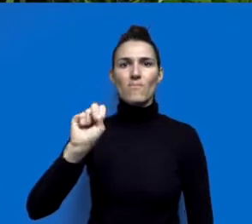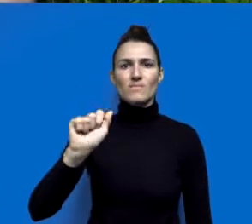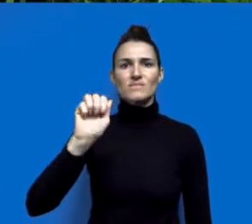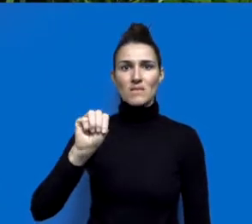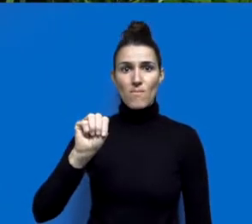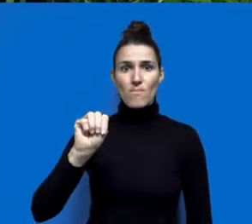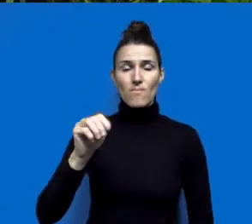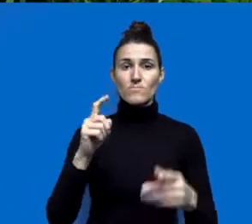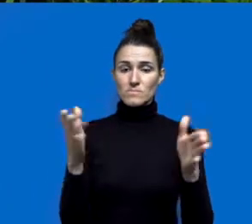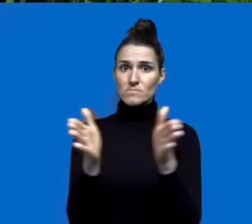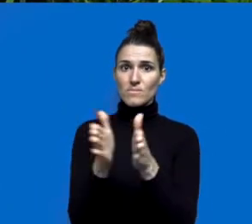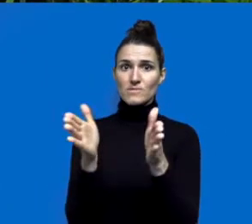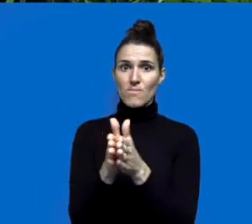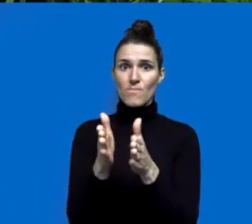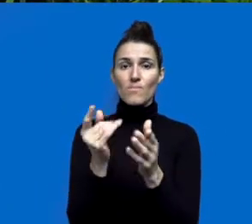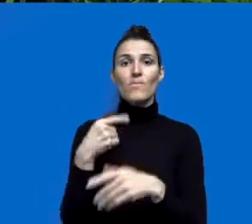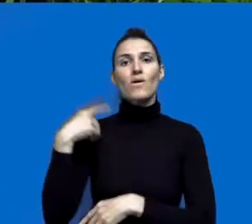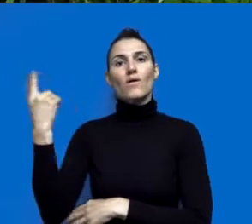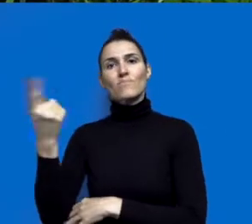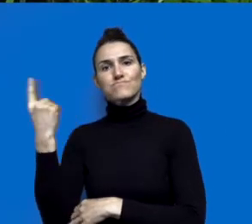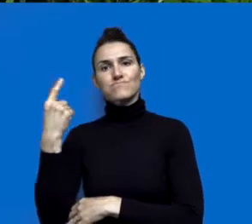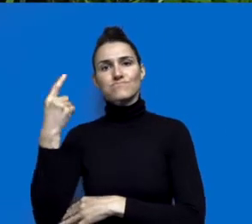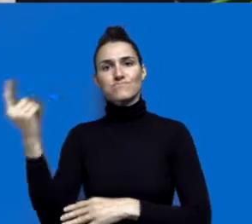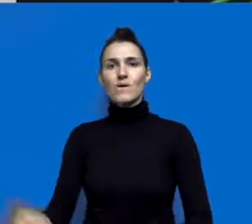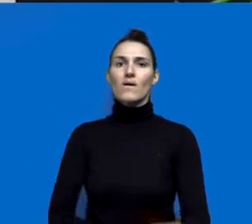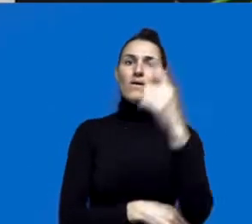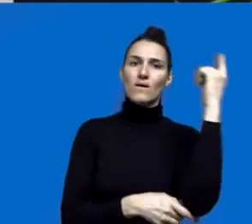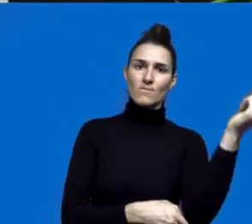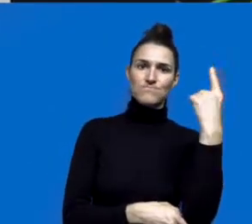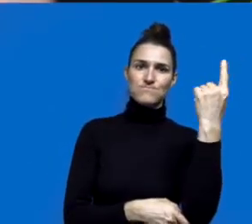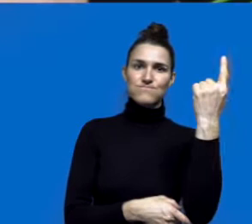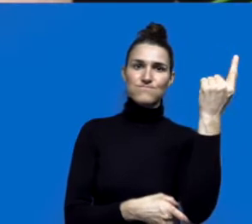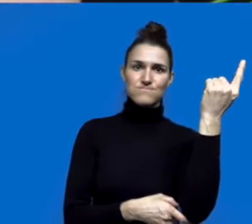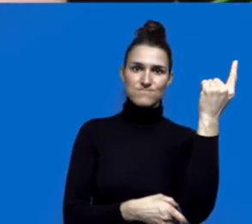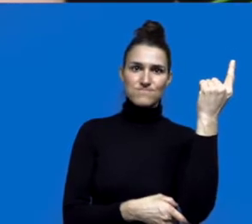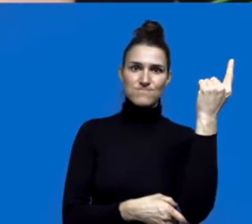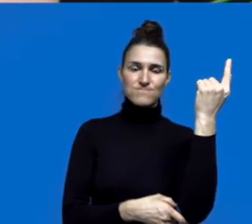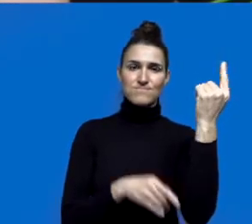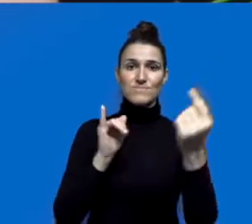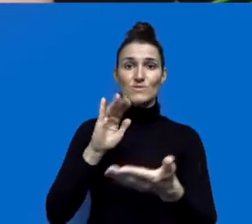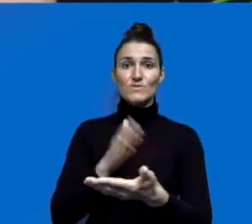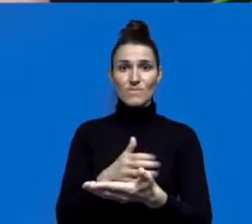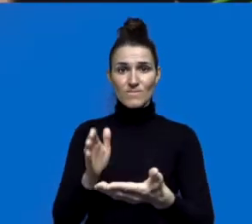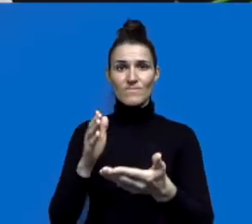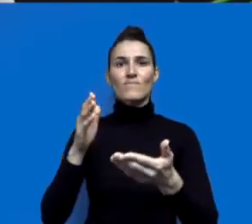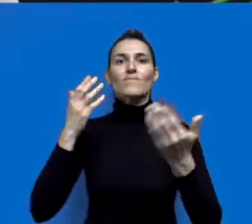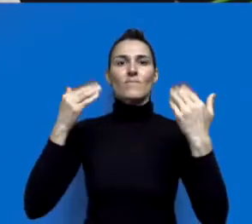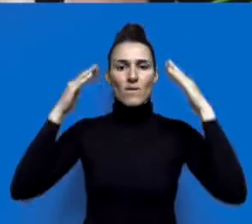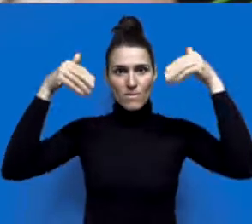and our ram sam sams and our salami and our pastrami for this song.